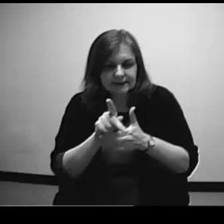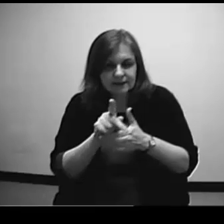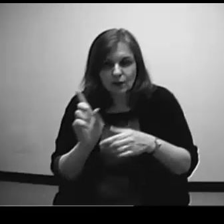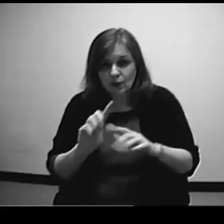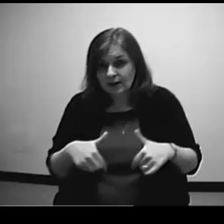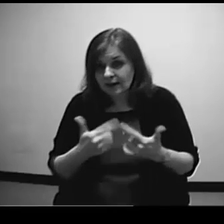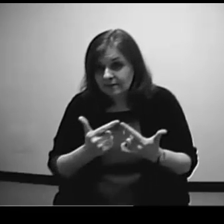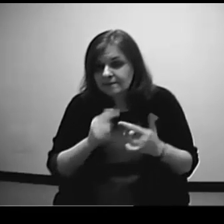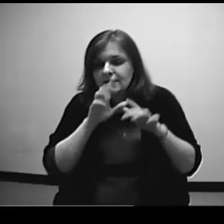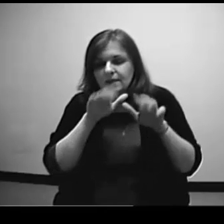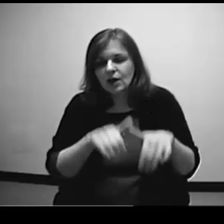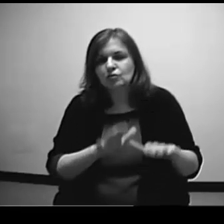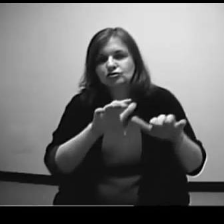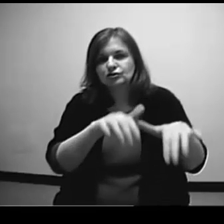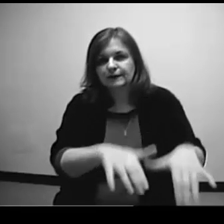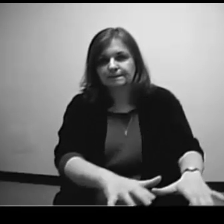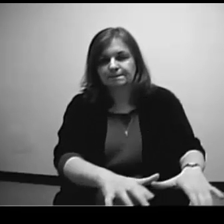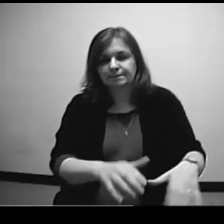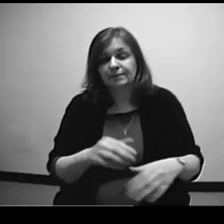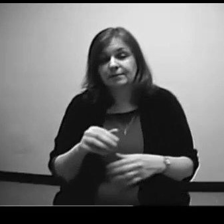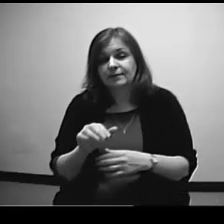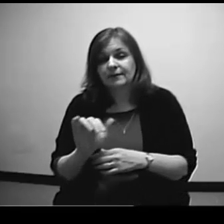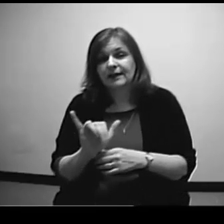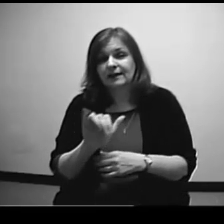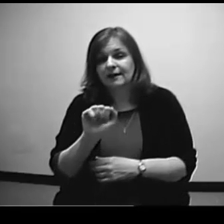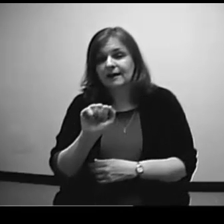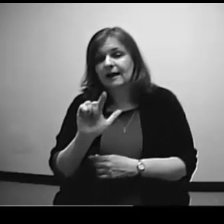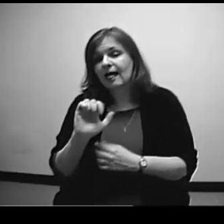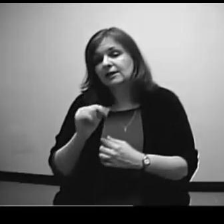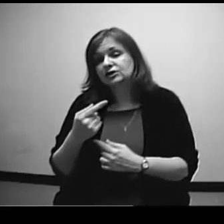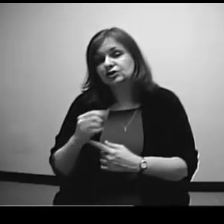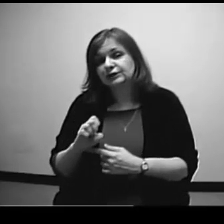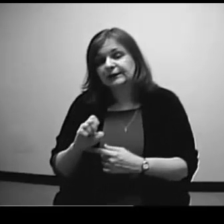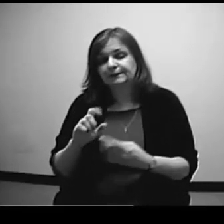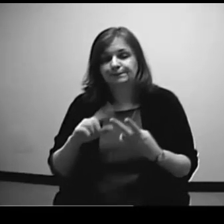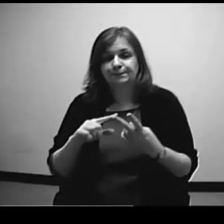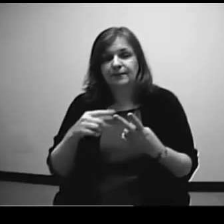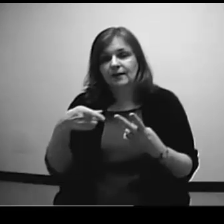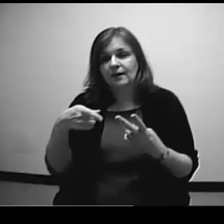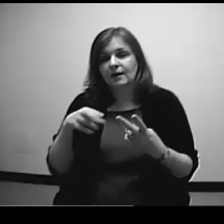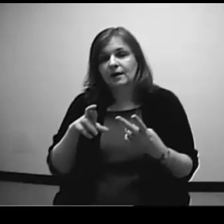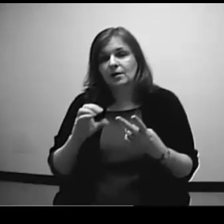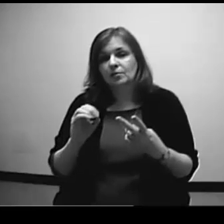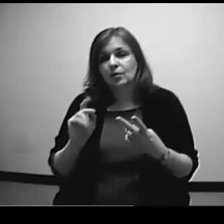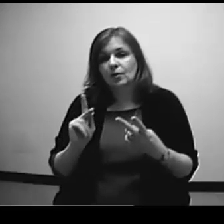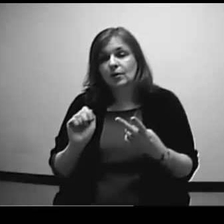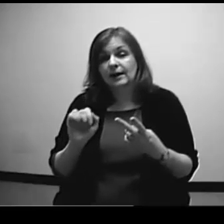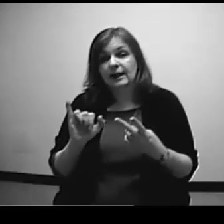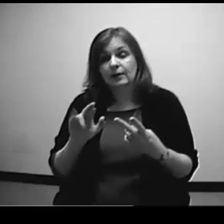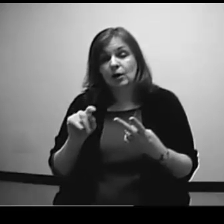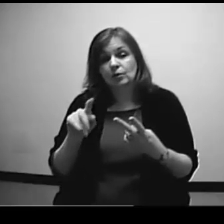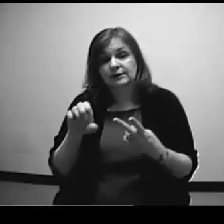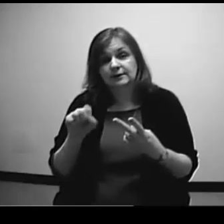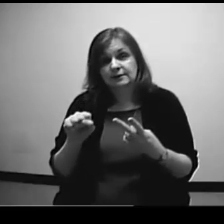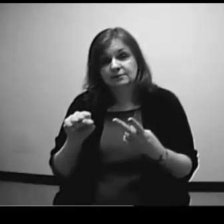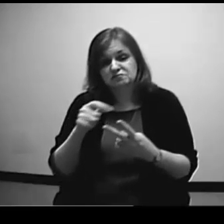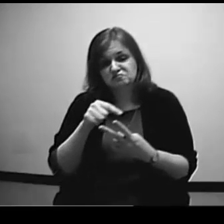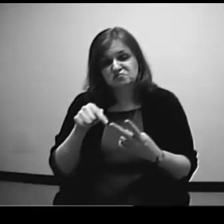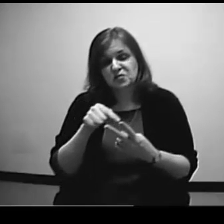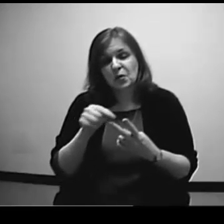tiny plants, typically in the oceans. So things like algae and prokaryotes will